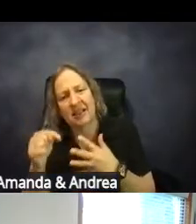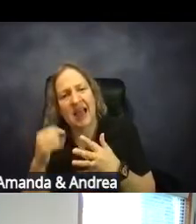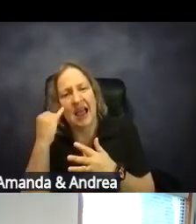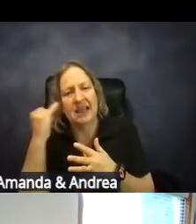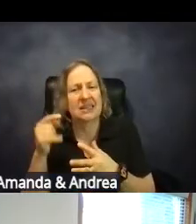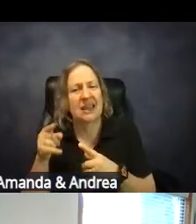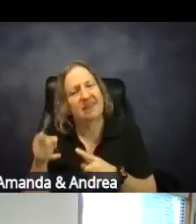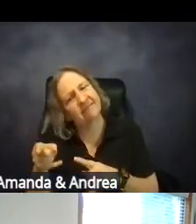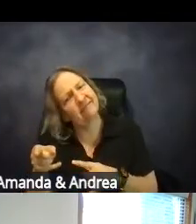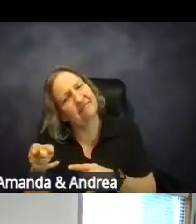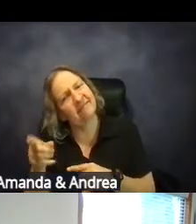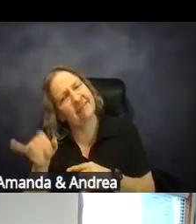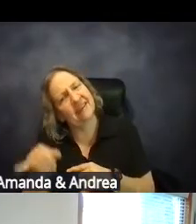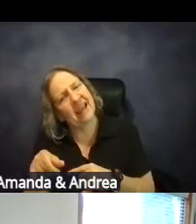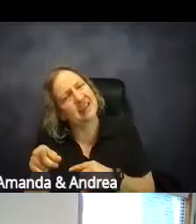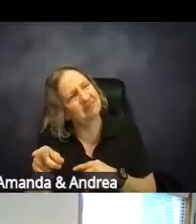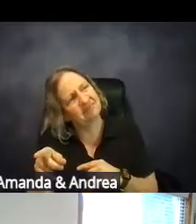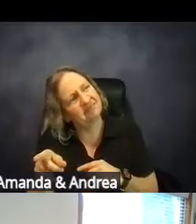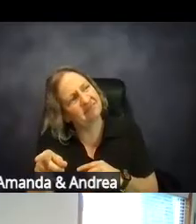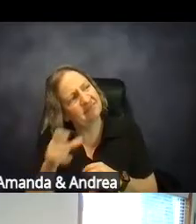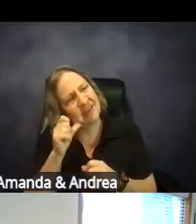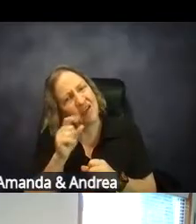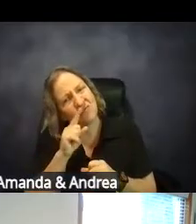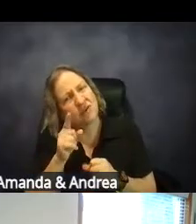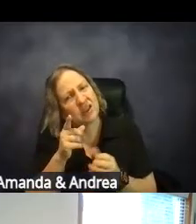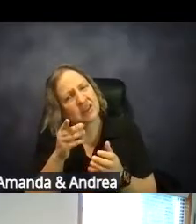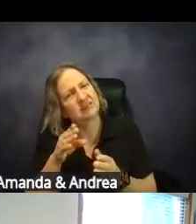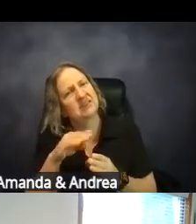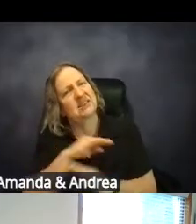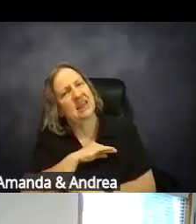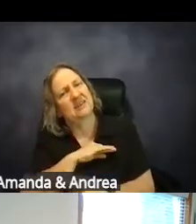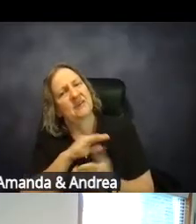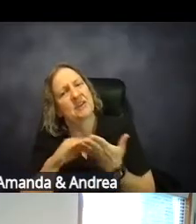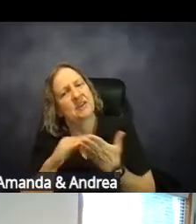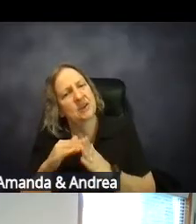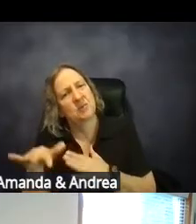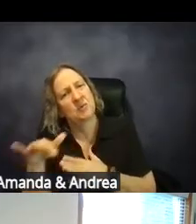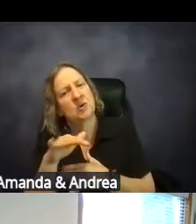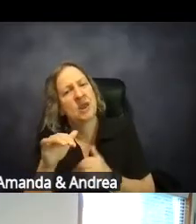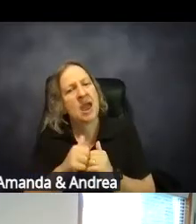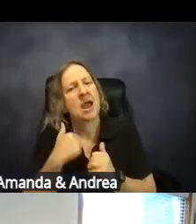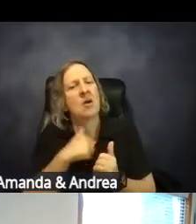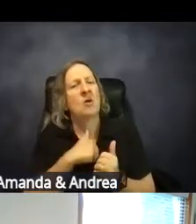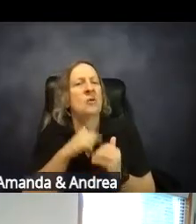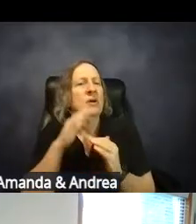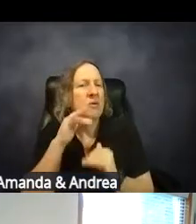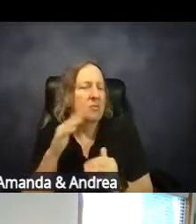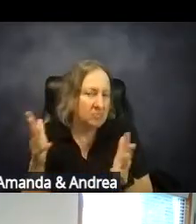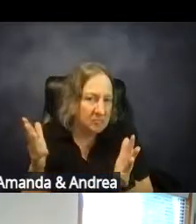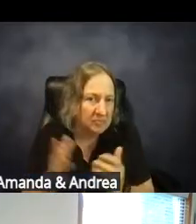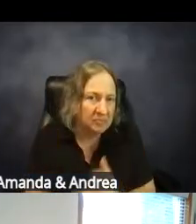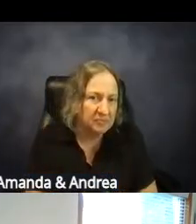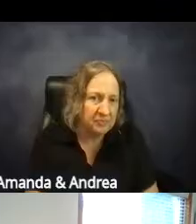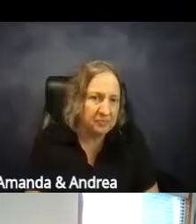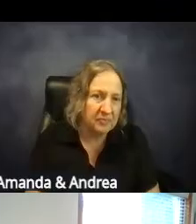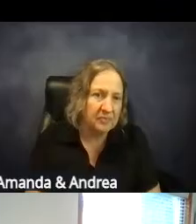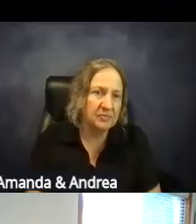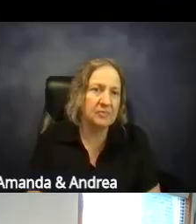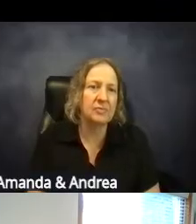over here in this corner is not really serving the community the way we had hoped.